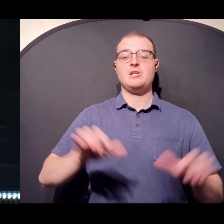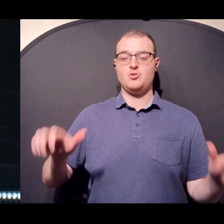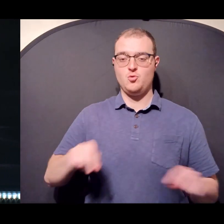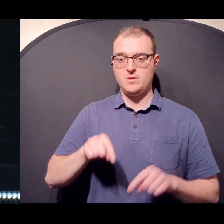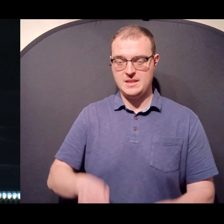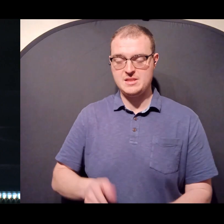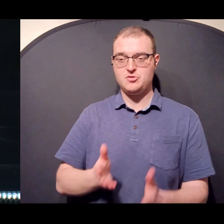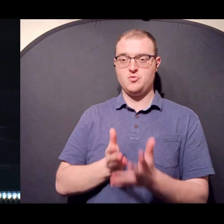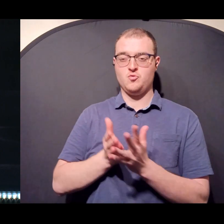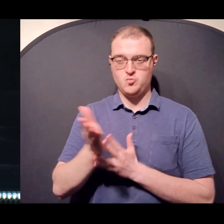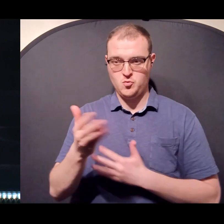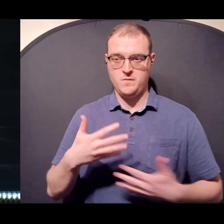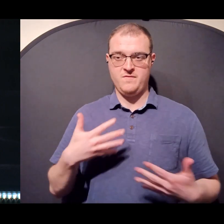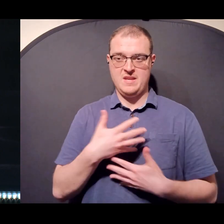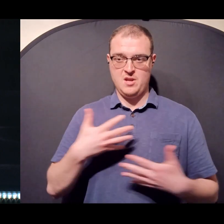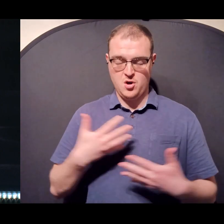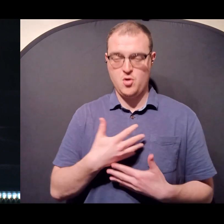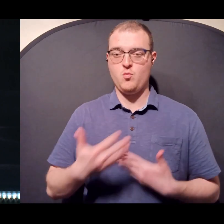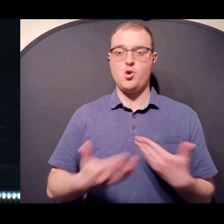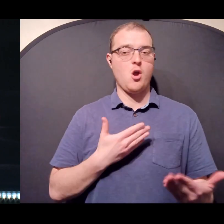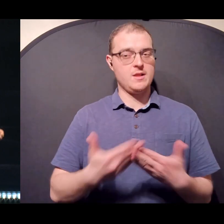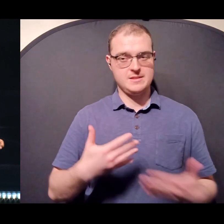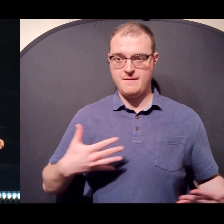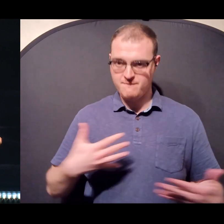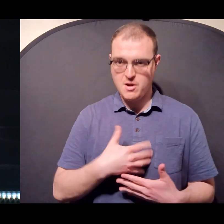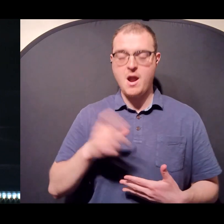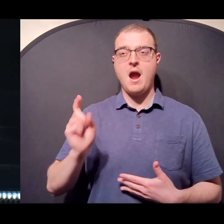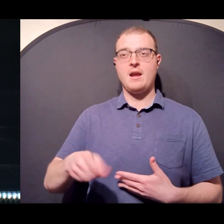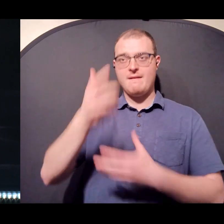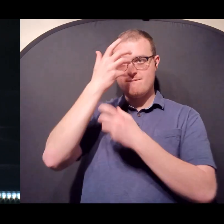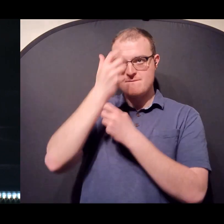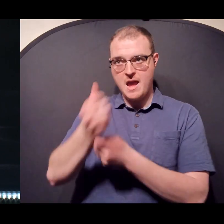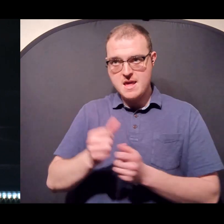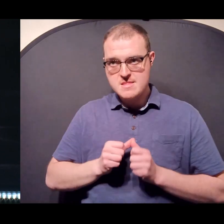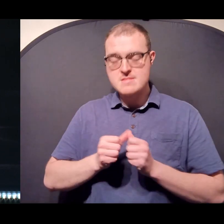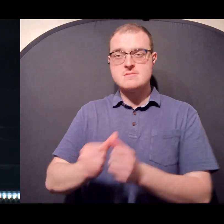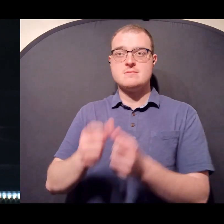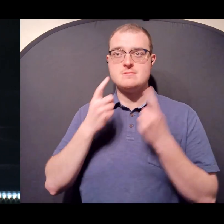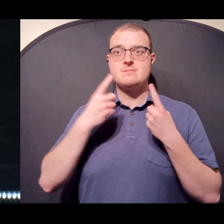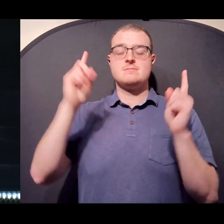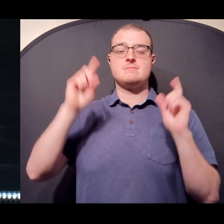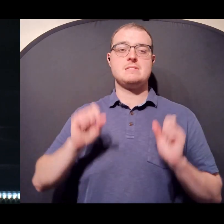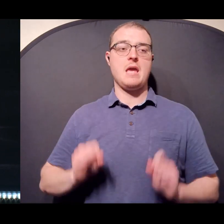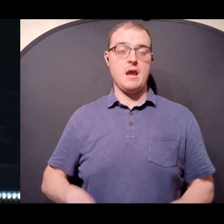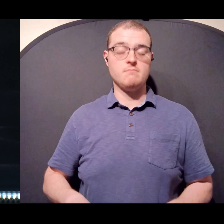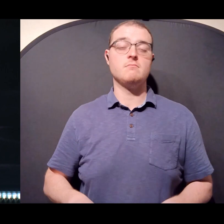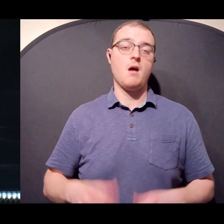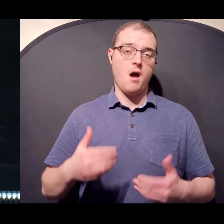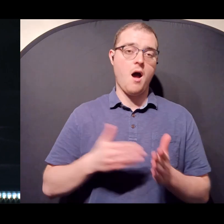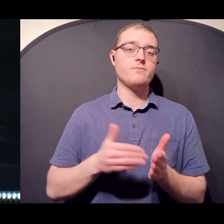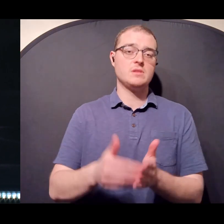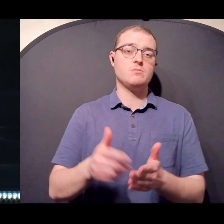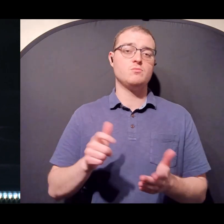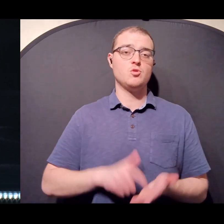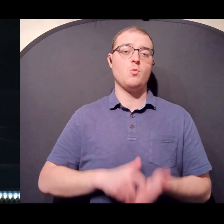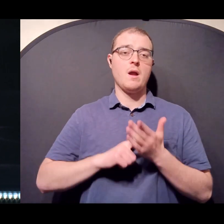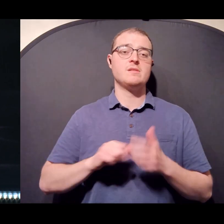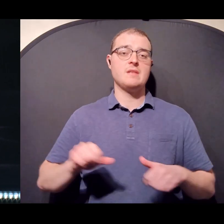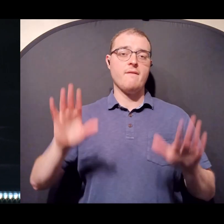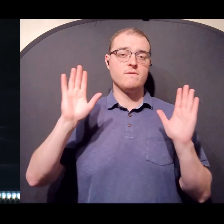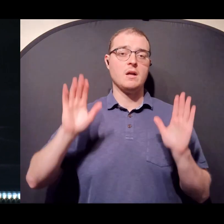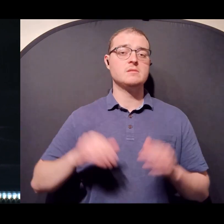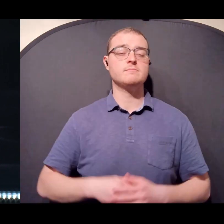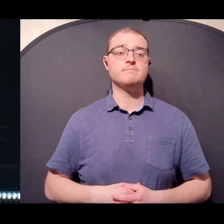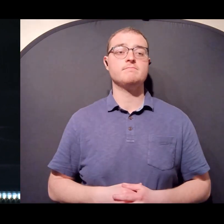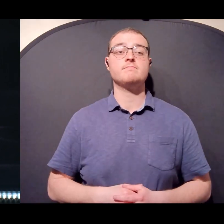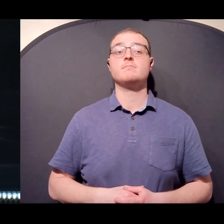I can do it in fear, through fear, in spite of fear, if it's by faith. And faith always and often requires sacrifice. Look at Luke 1,